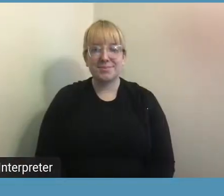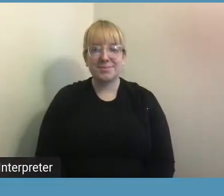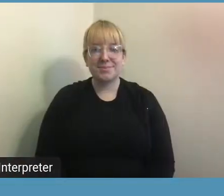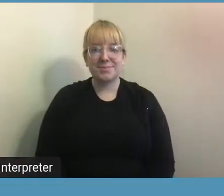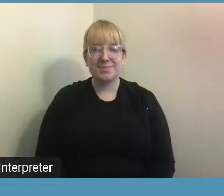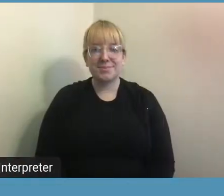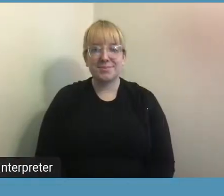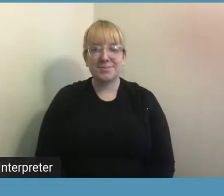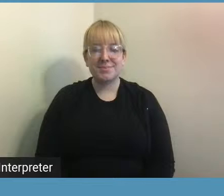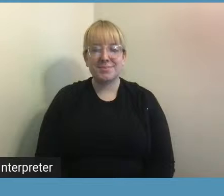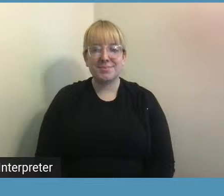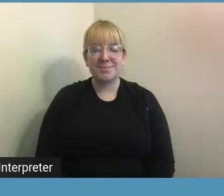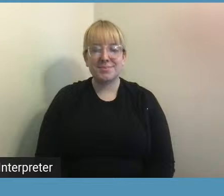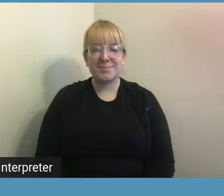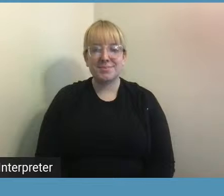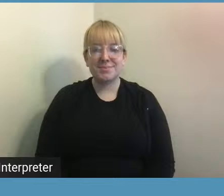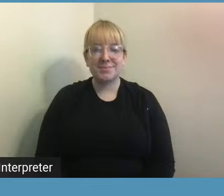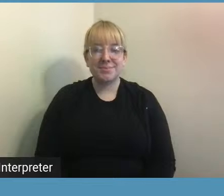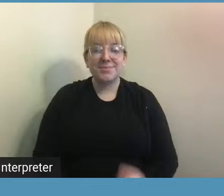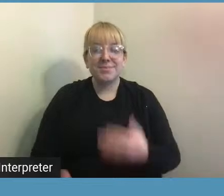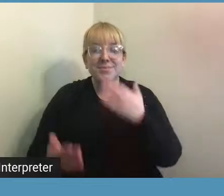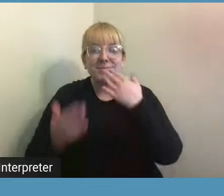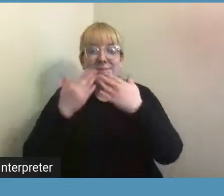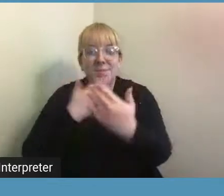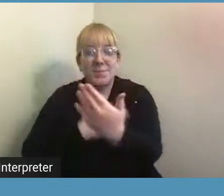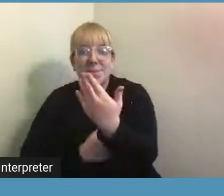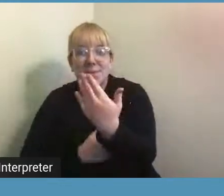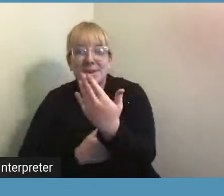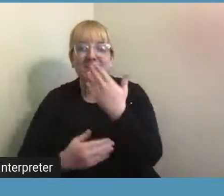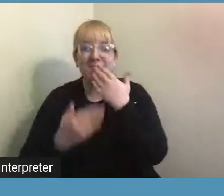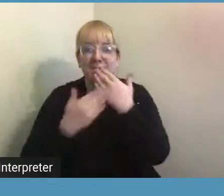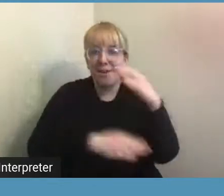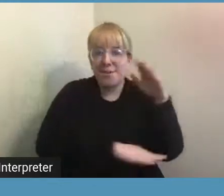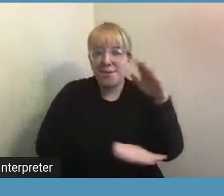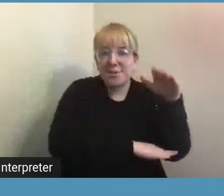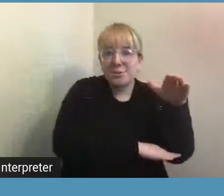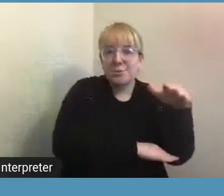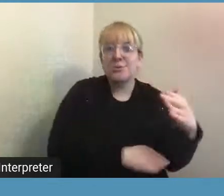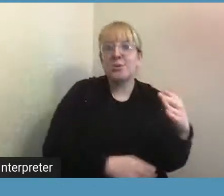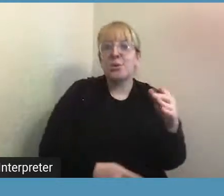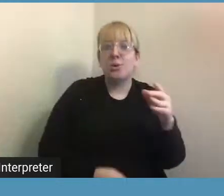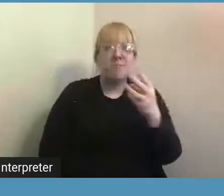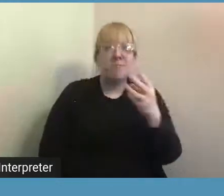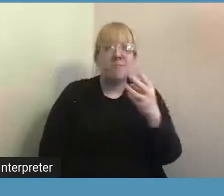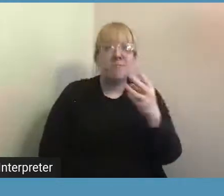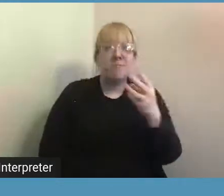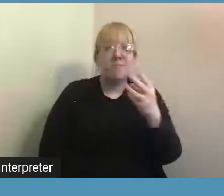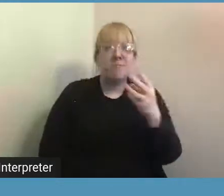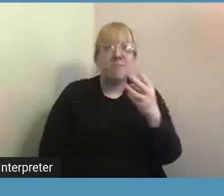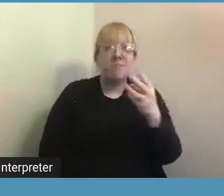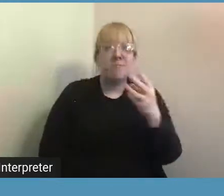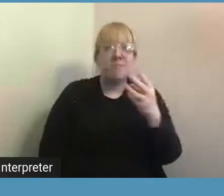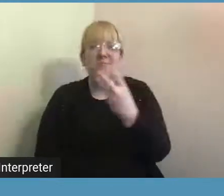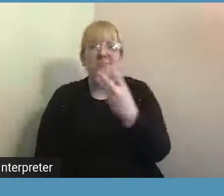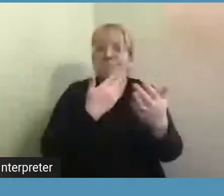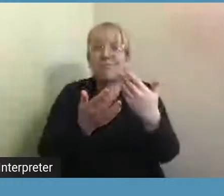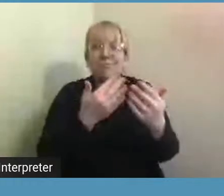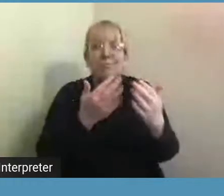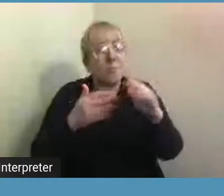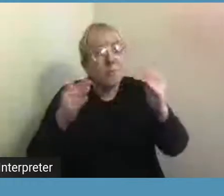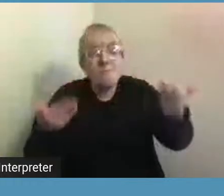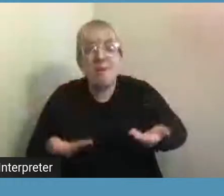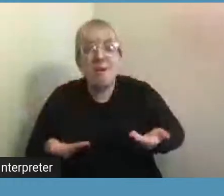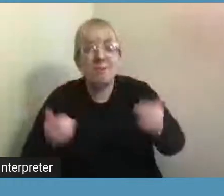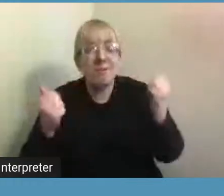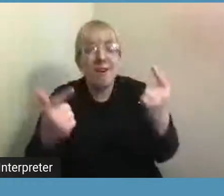good morning, or good afternoon, depending on where you are joining us from, and a warm welcome to all.